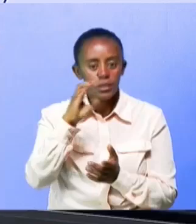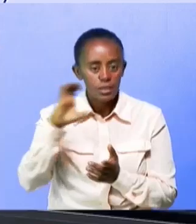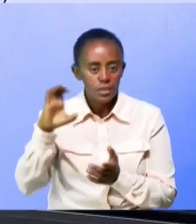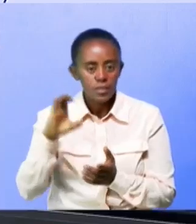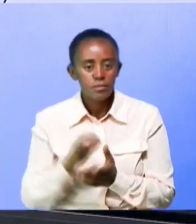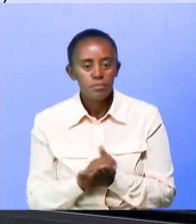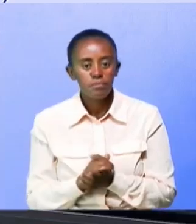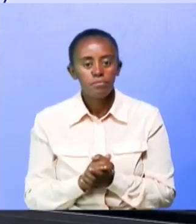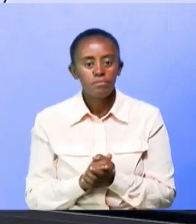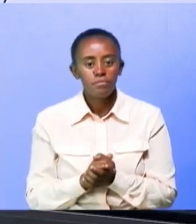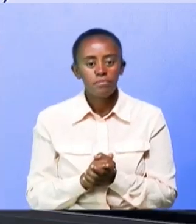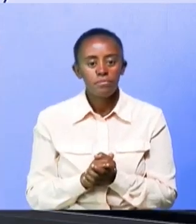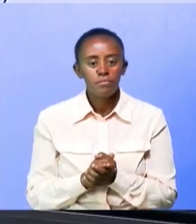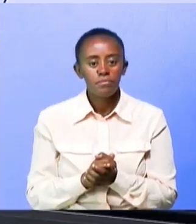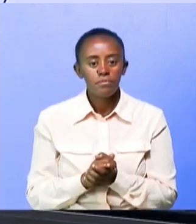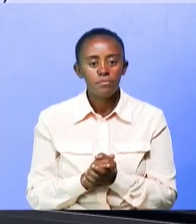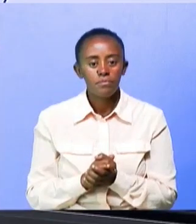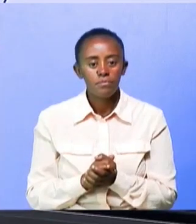Yeah.